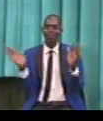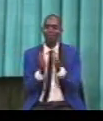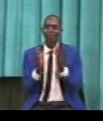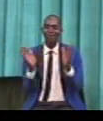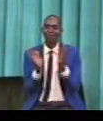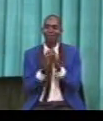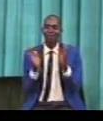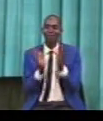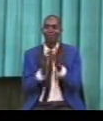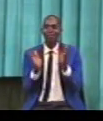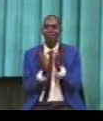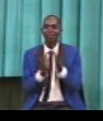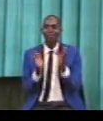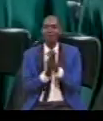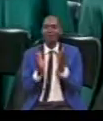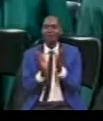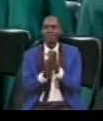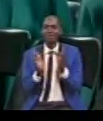Jesus.